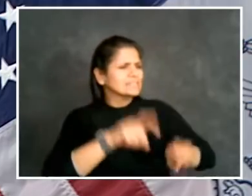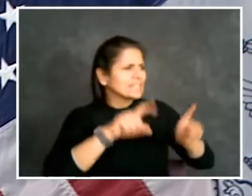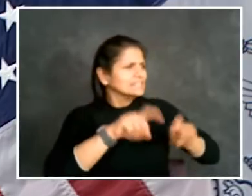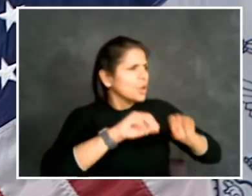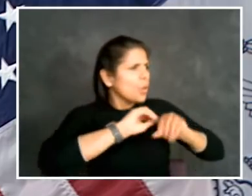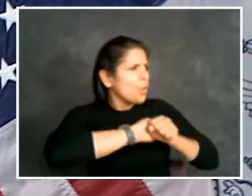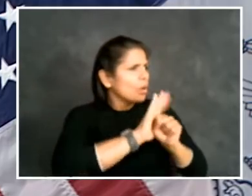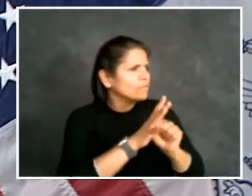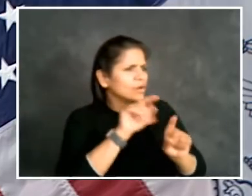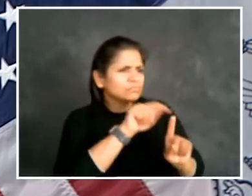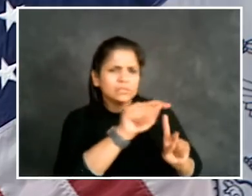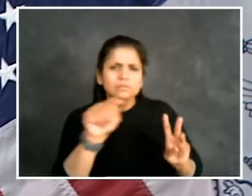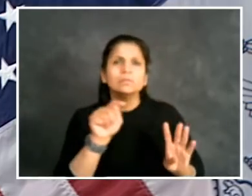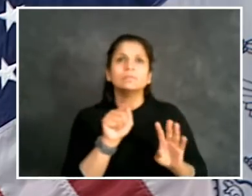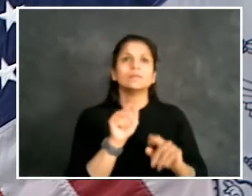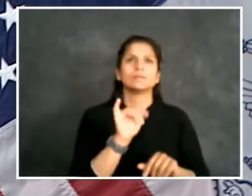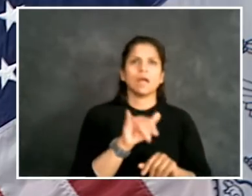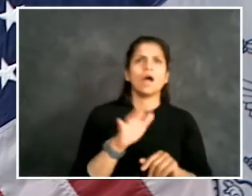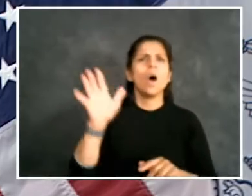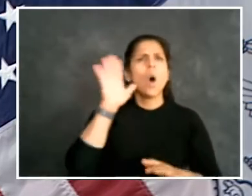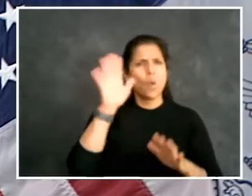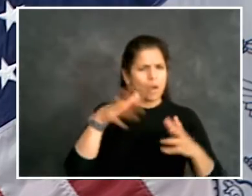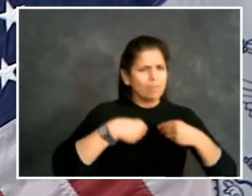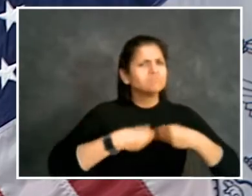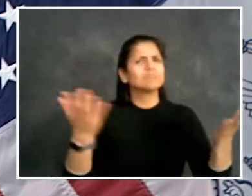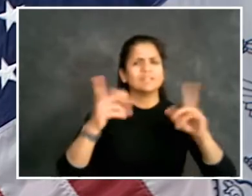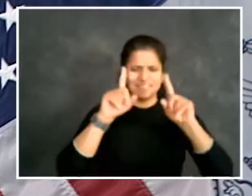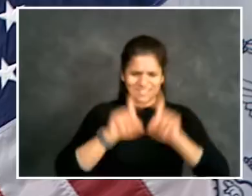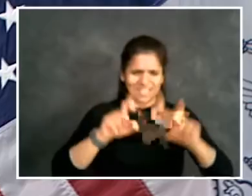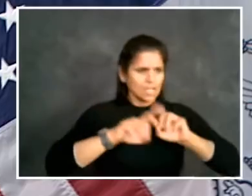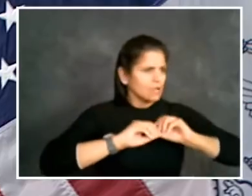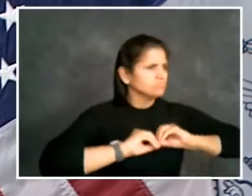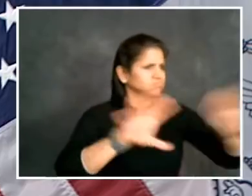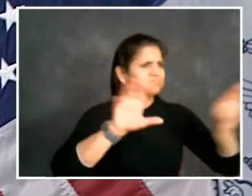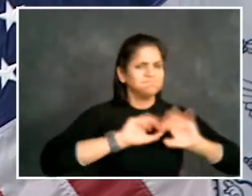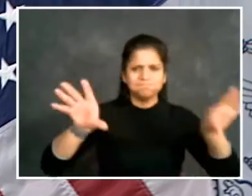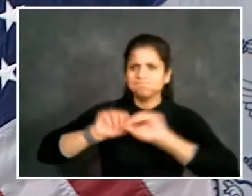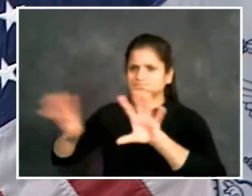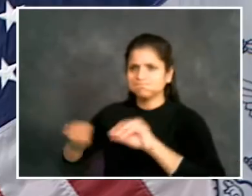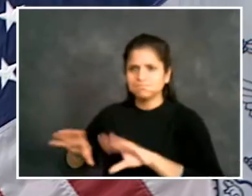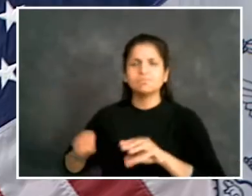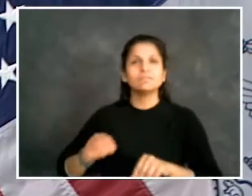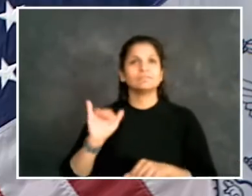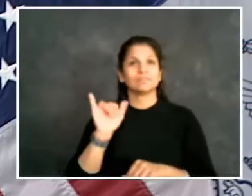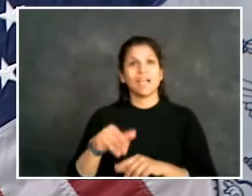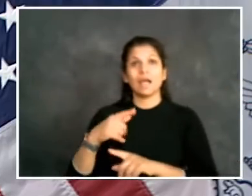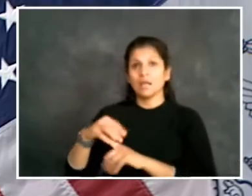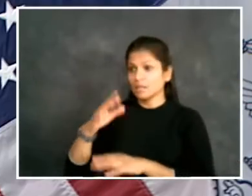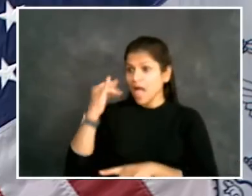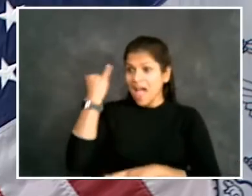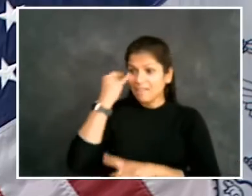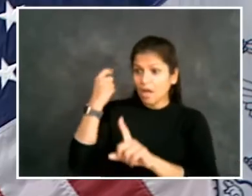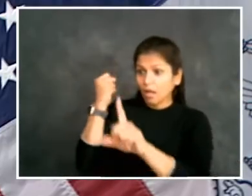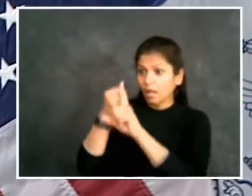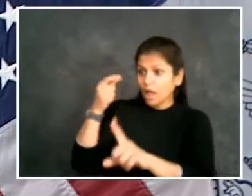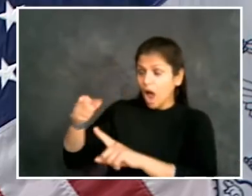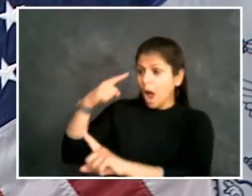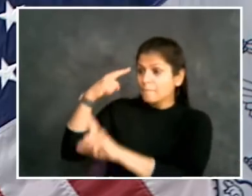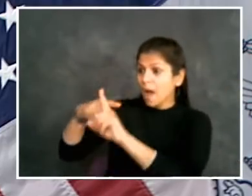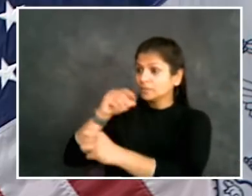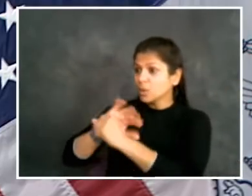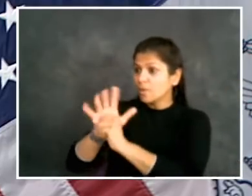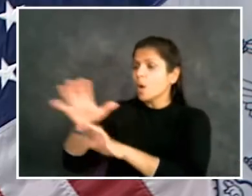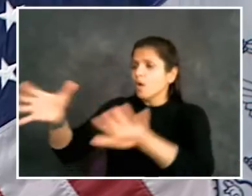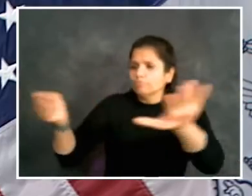quarantine. We do all that right, the day is going to come where we're going to start to lift some restrictions. When you think about how you lift the restrictions, then